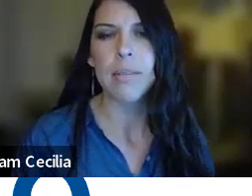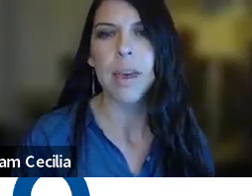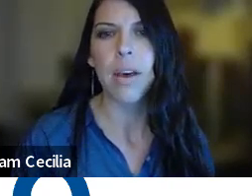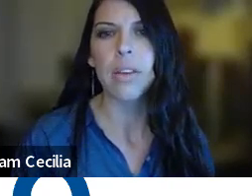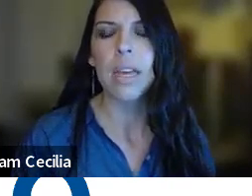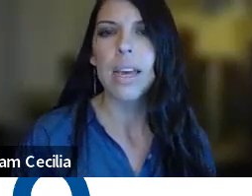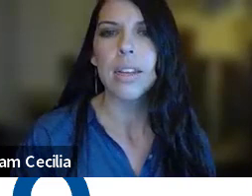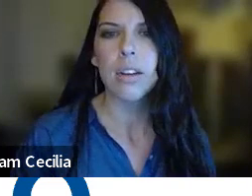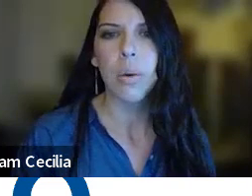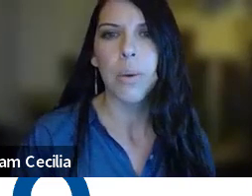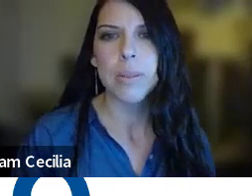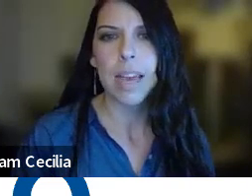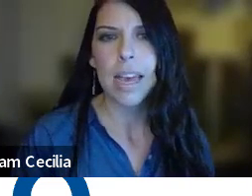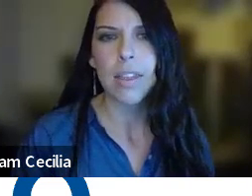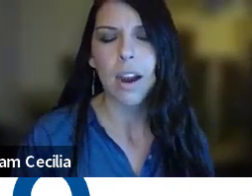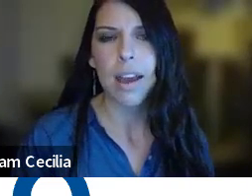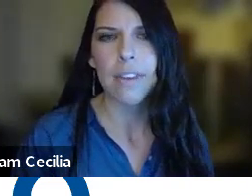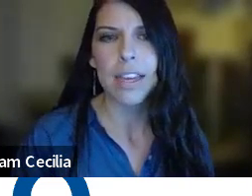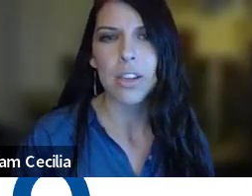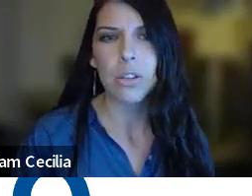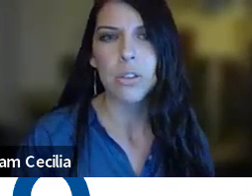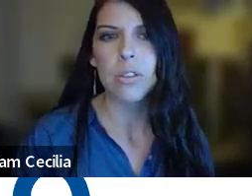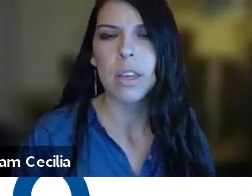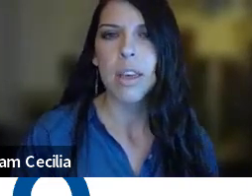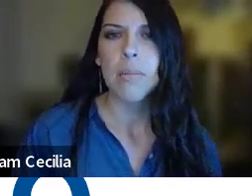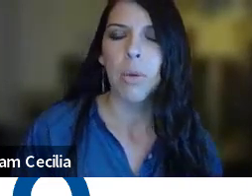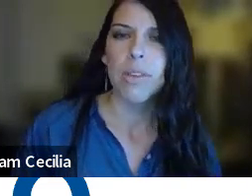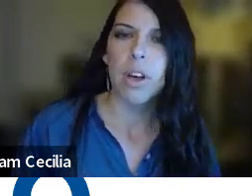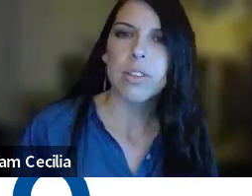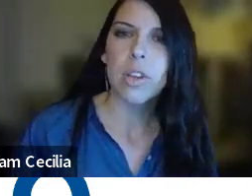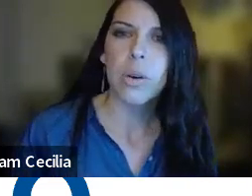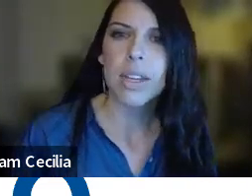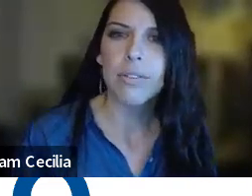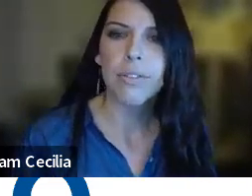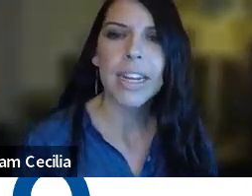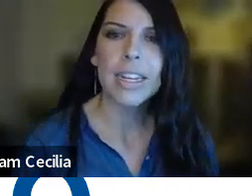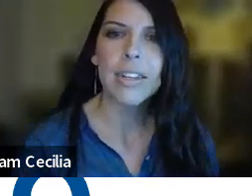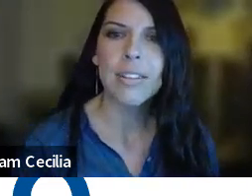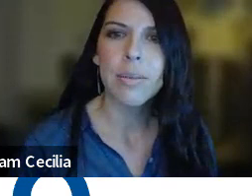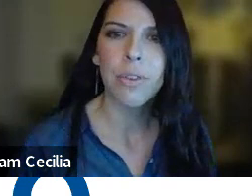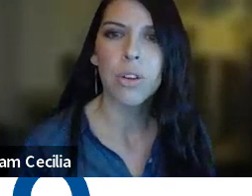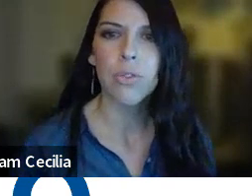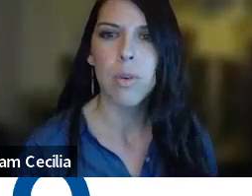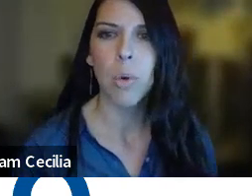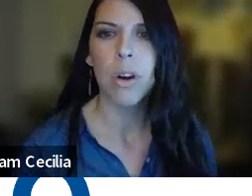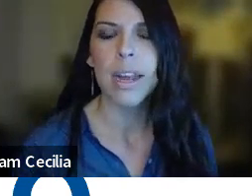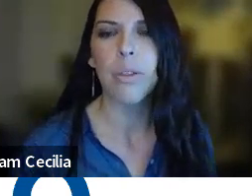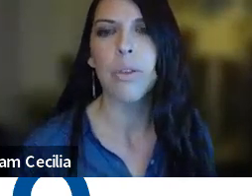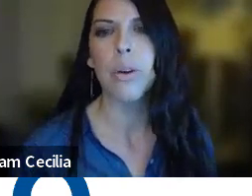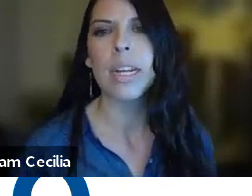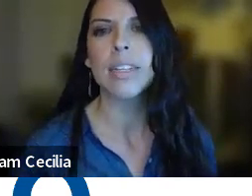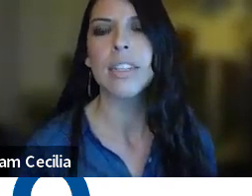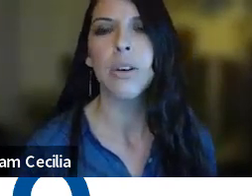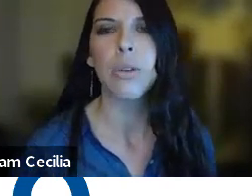via email, and on our website, there are FAQs. But we've also invited some folks from Oregon